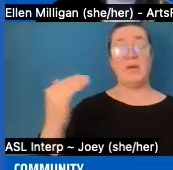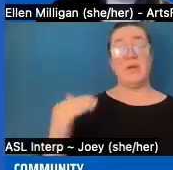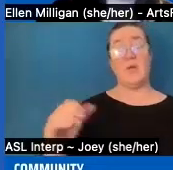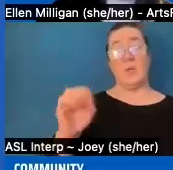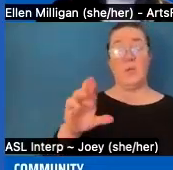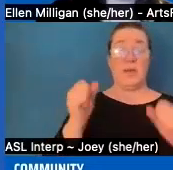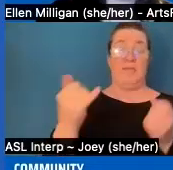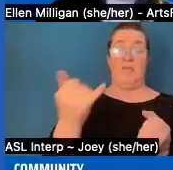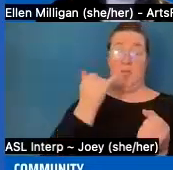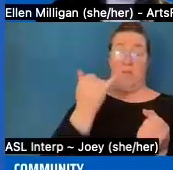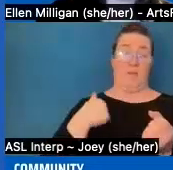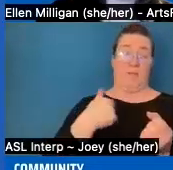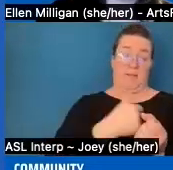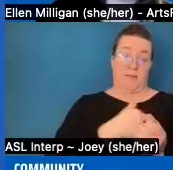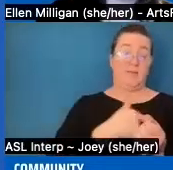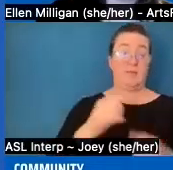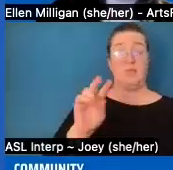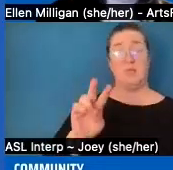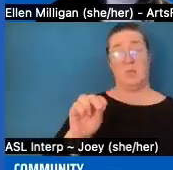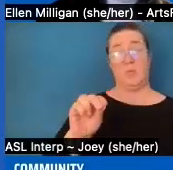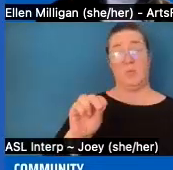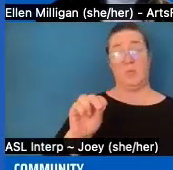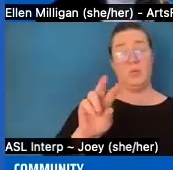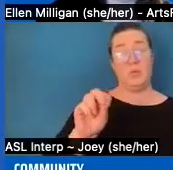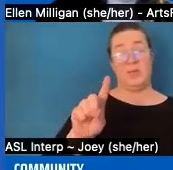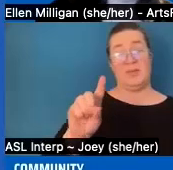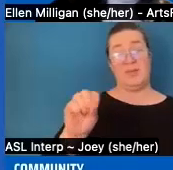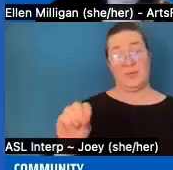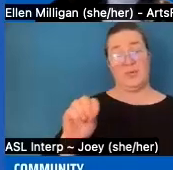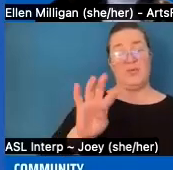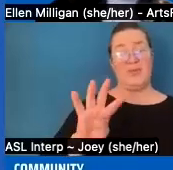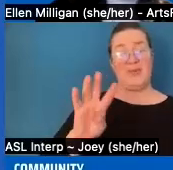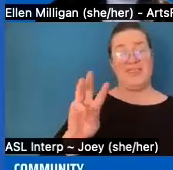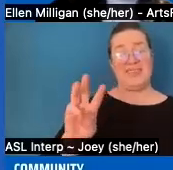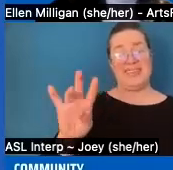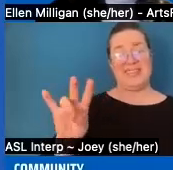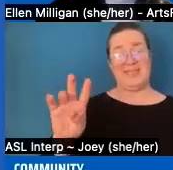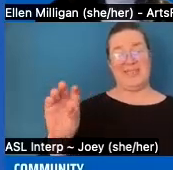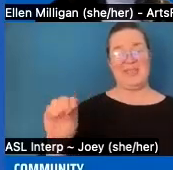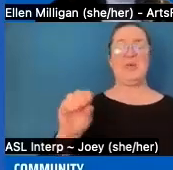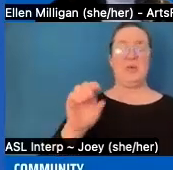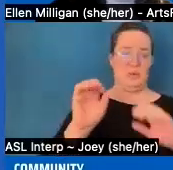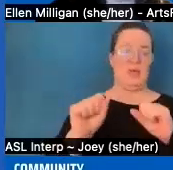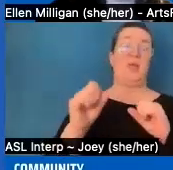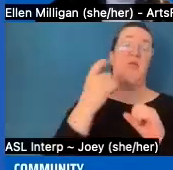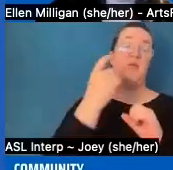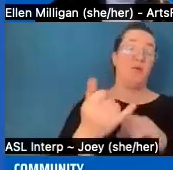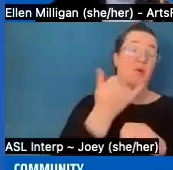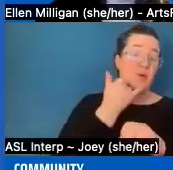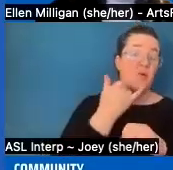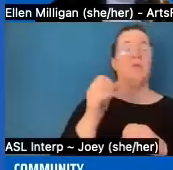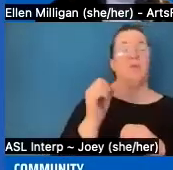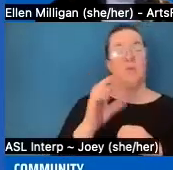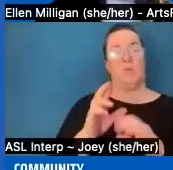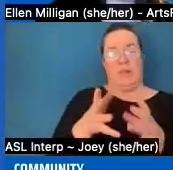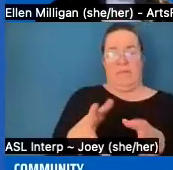206-210-4670 to speak with a member of the grant making team or leave a voicemail. You can see the hours displayed on this slide. Starting on January